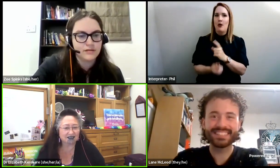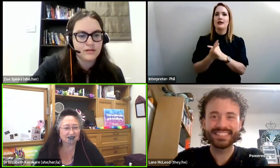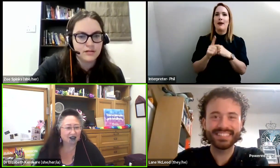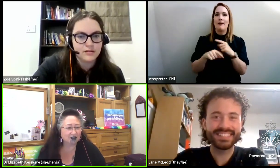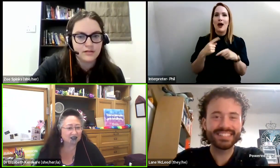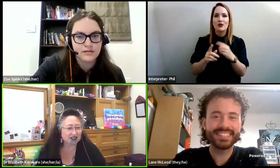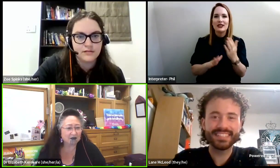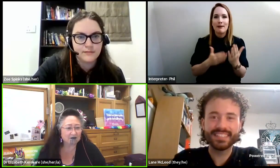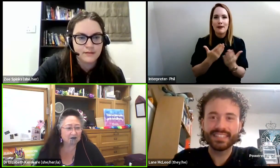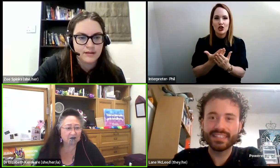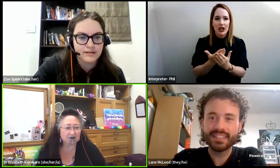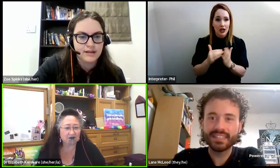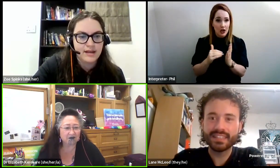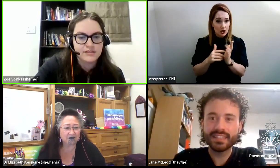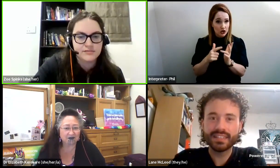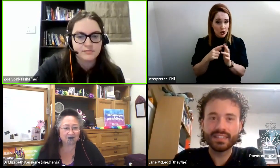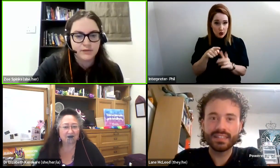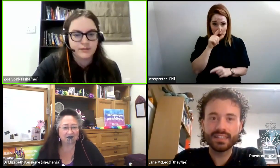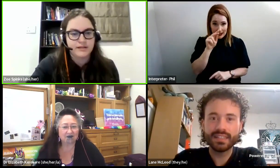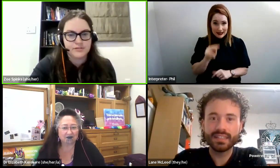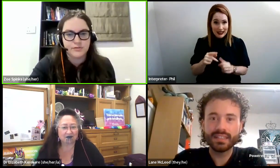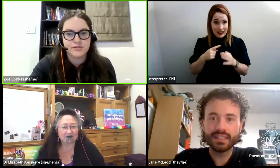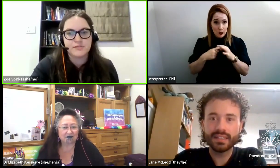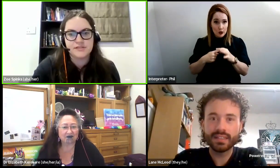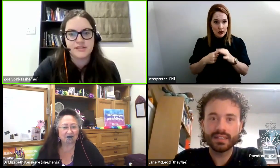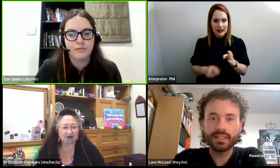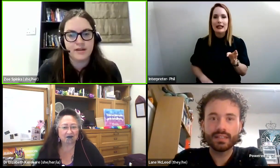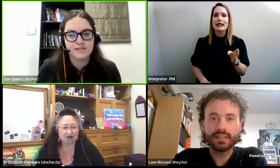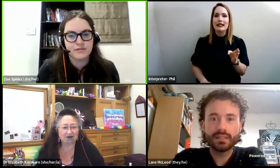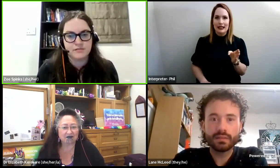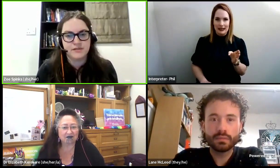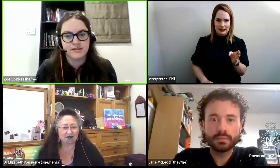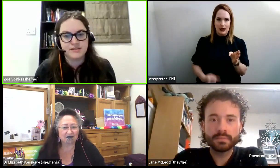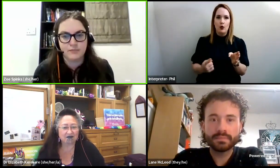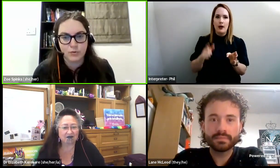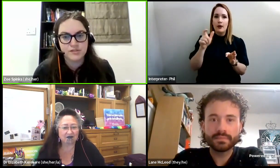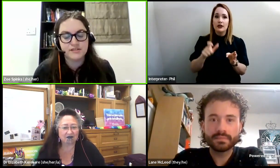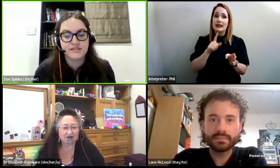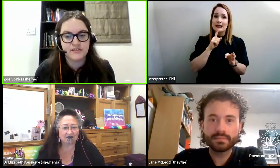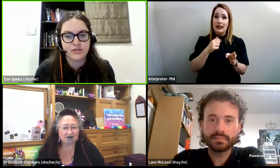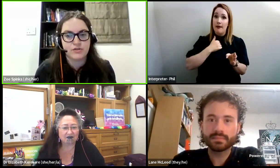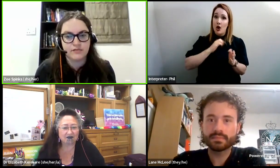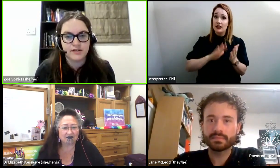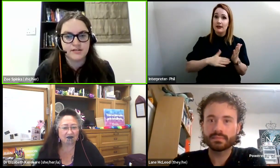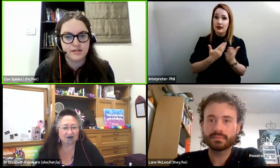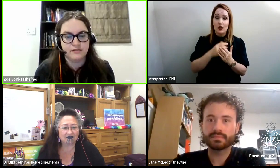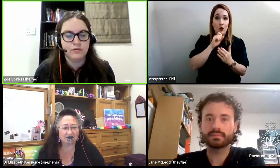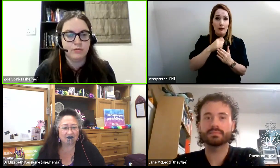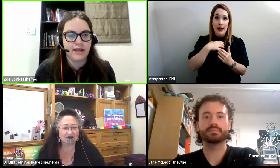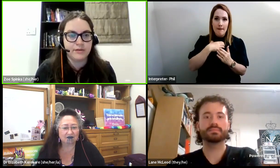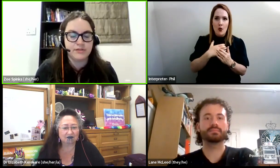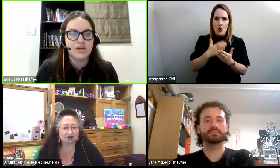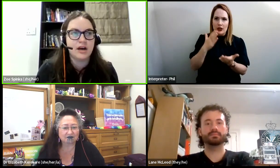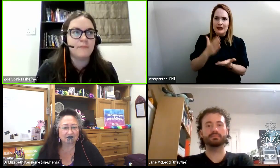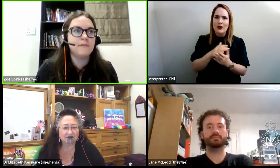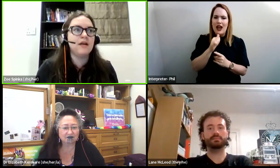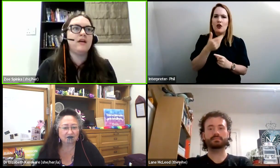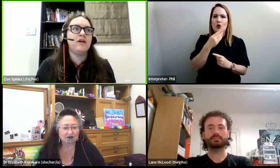submissions. Can you see that? Yeah, just really quickly, I saw someone said, will my submission be taken more seriously if I try and write it in formal